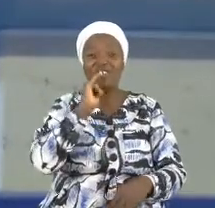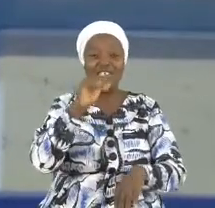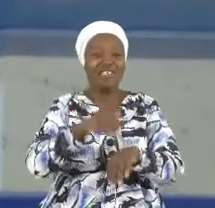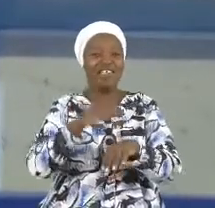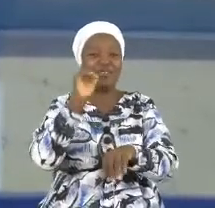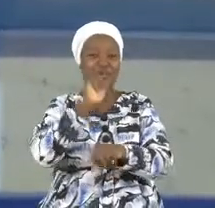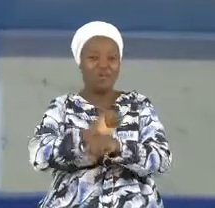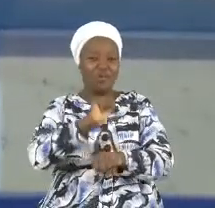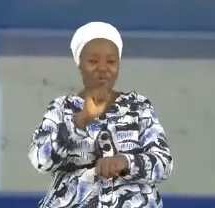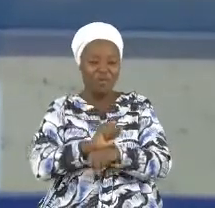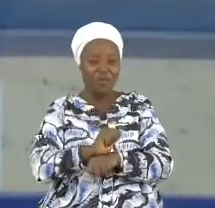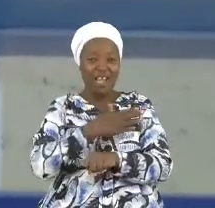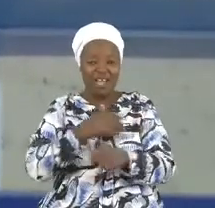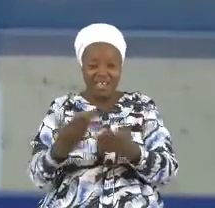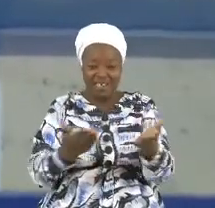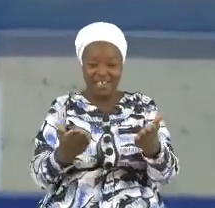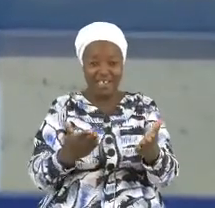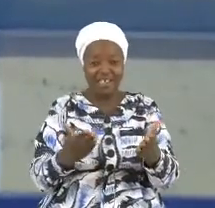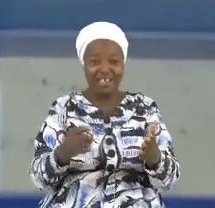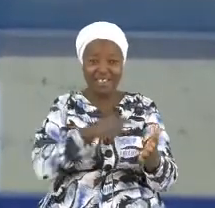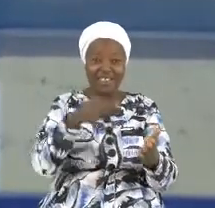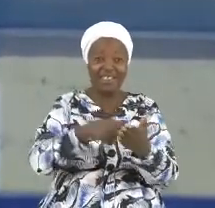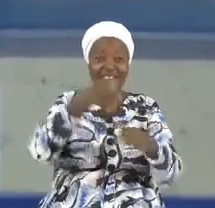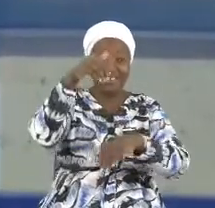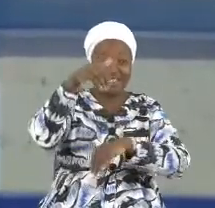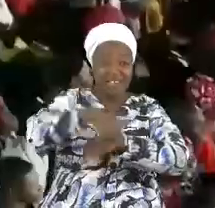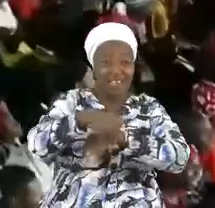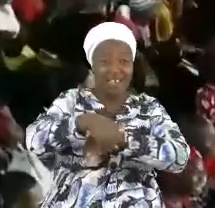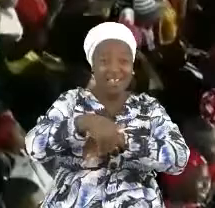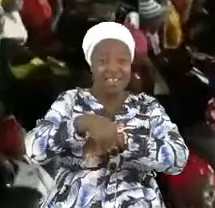Yenegoa, by Yelstar